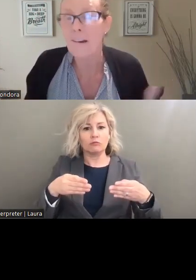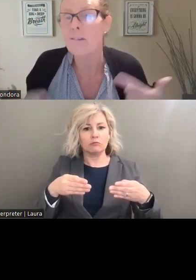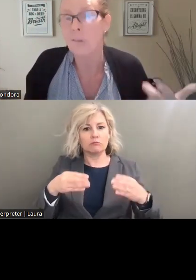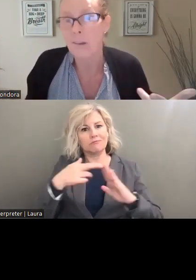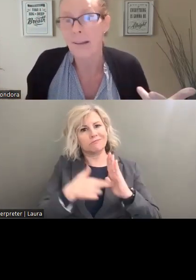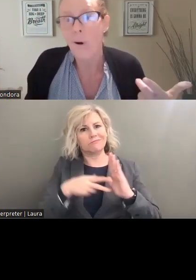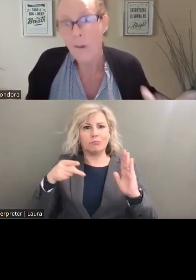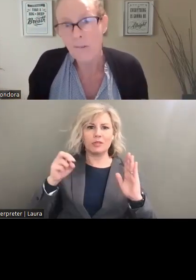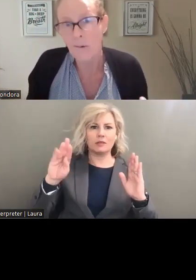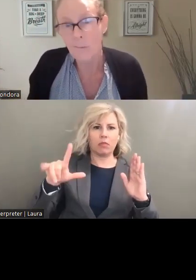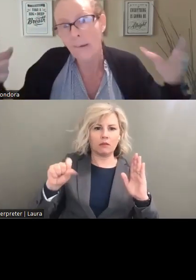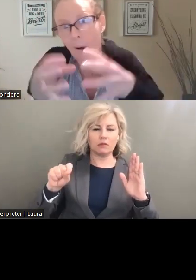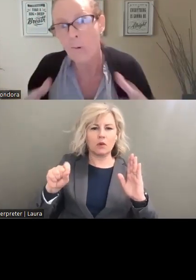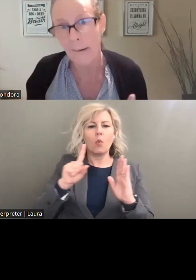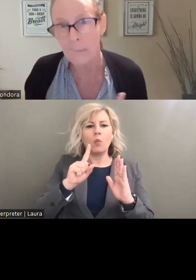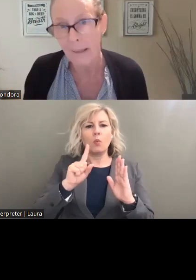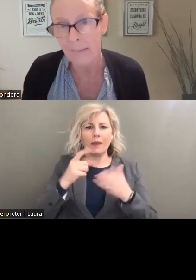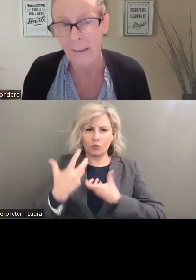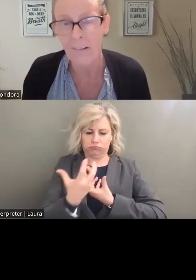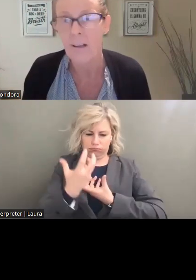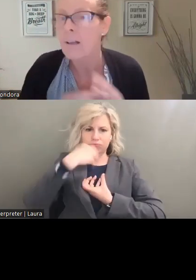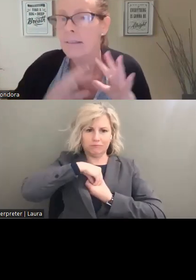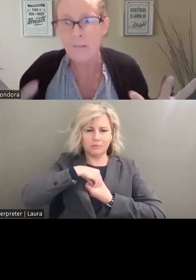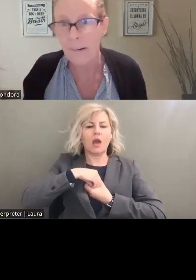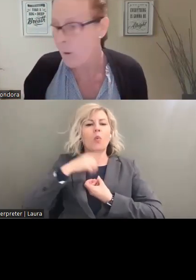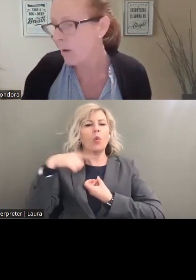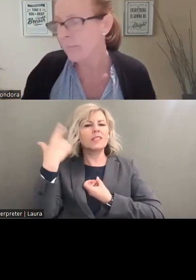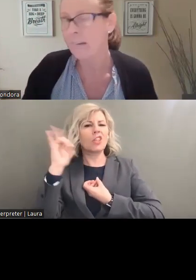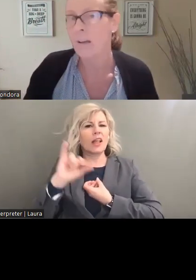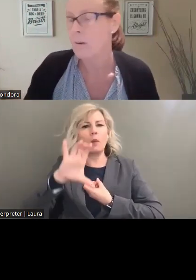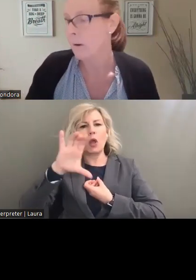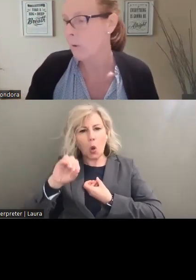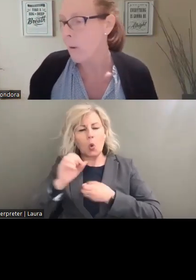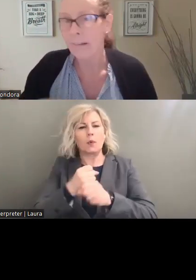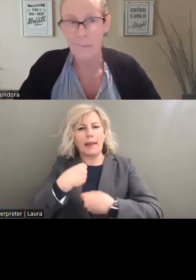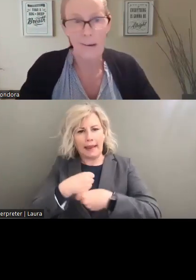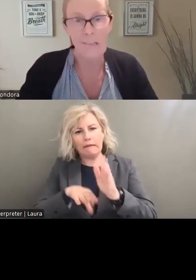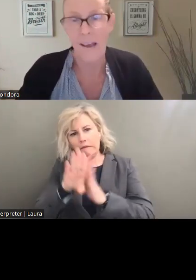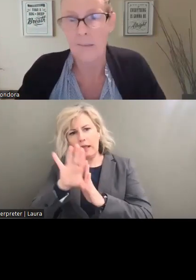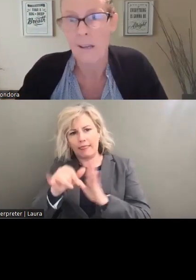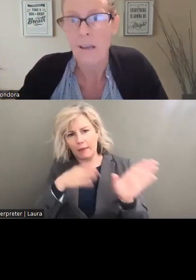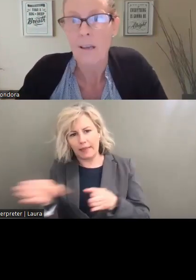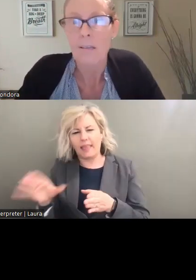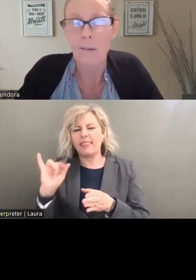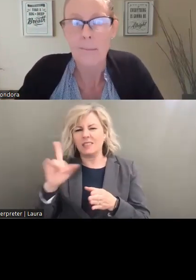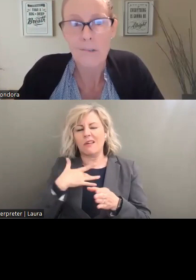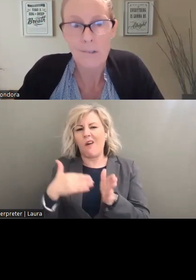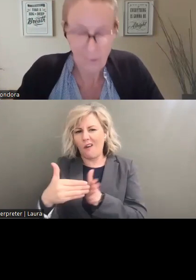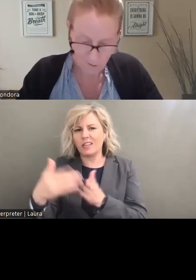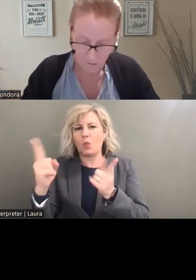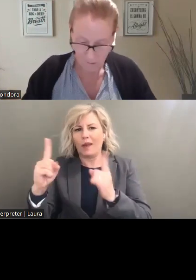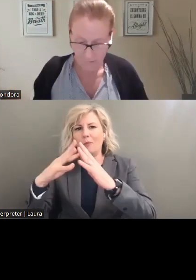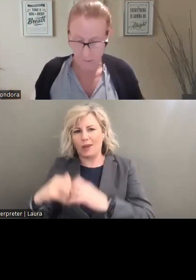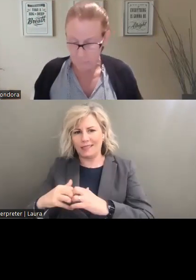them. What does it actually look like also when we co-create a plan together? That's very often where the quality breaks down. So let me